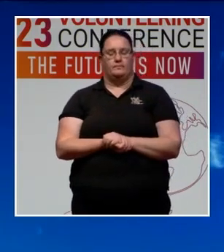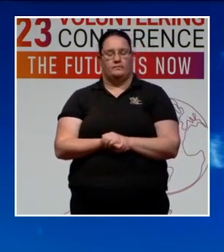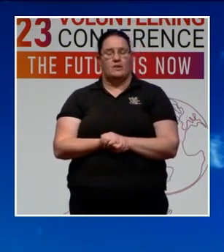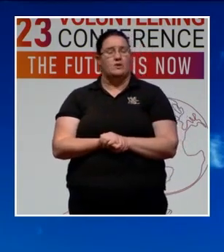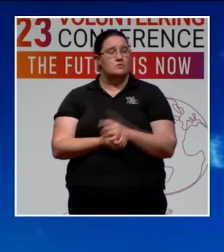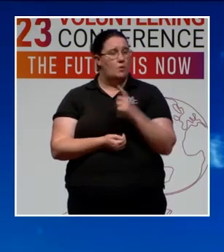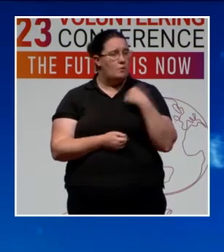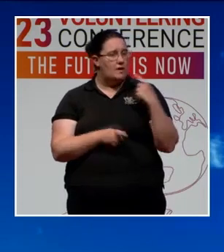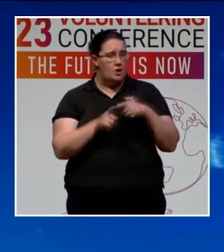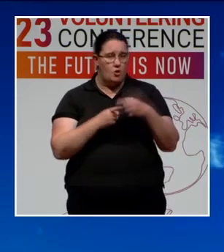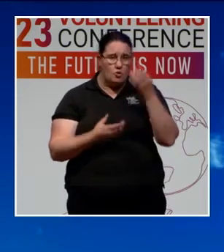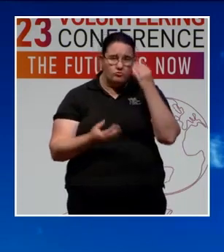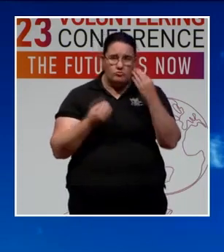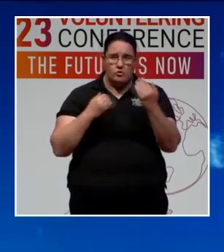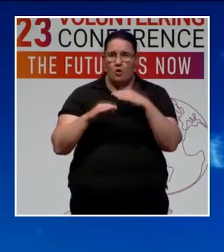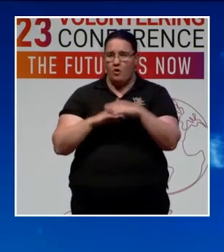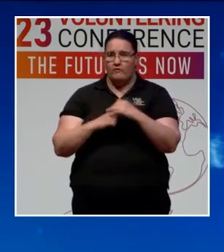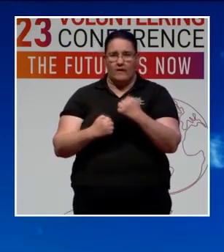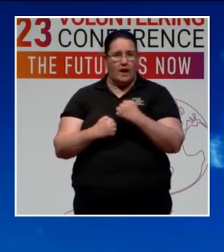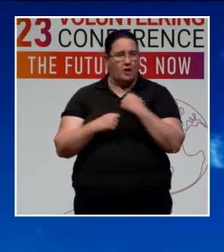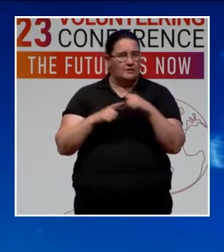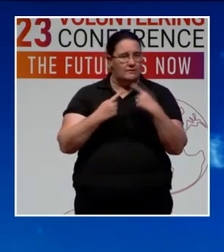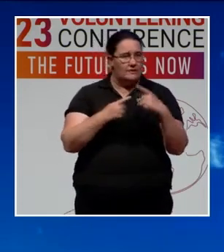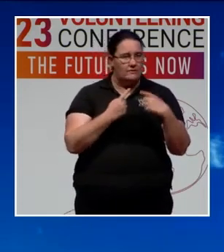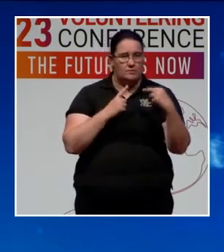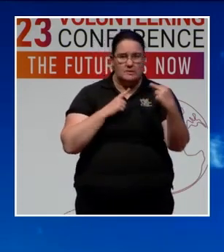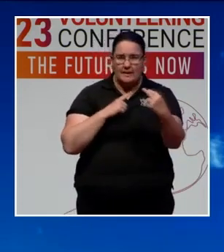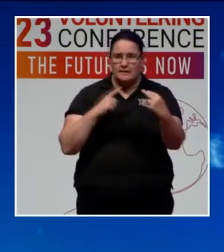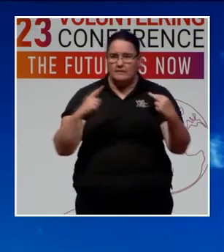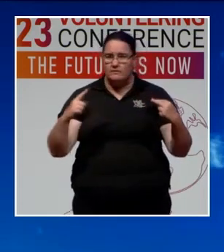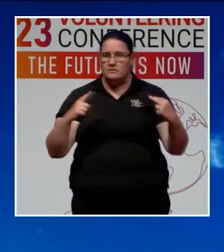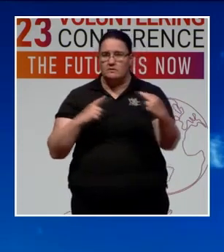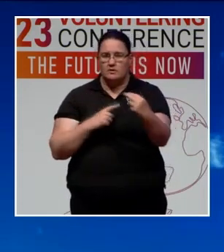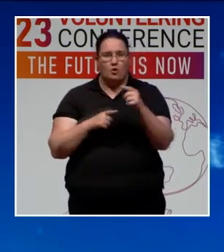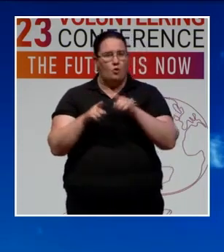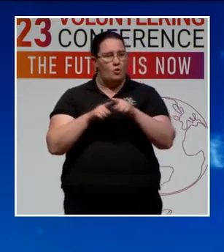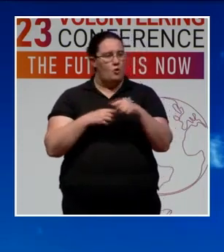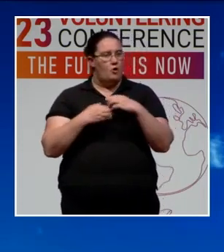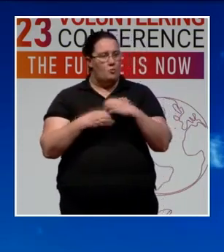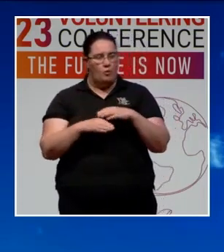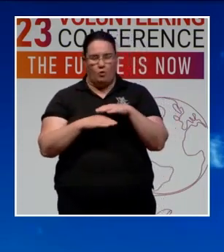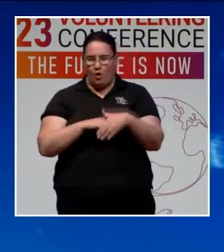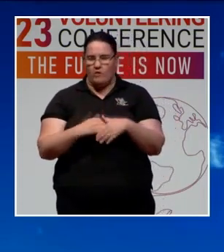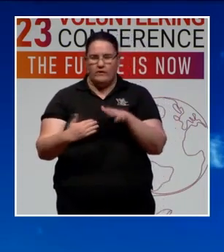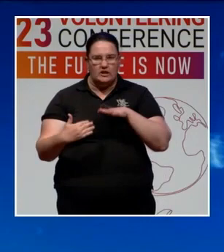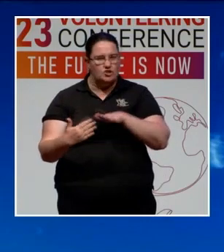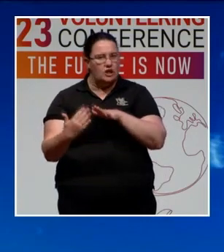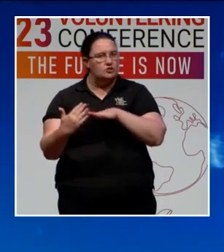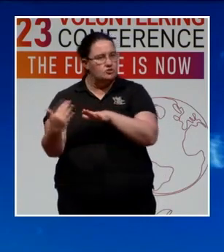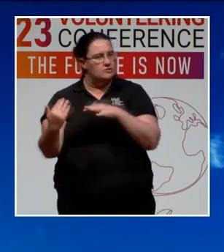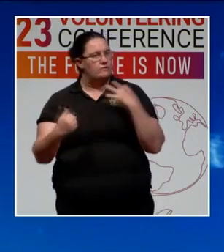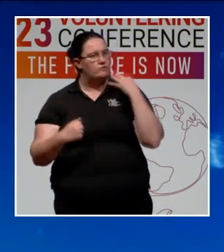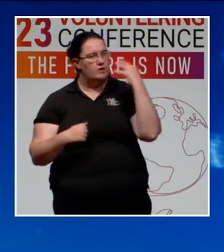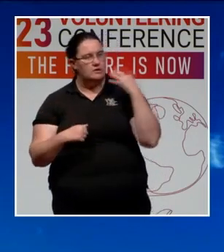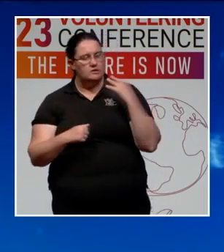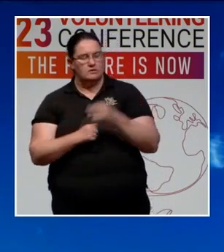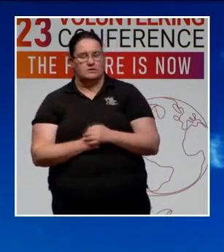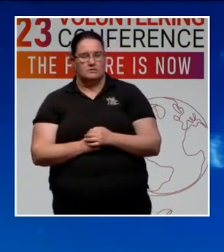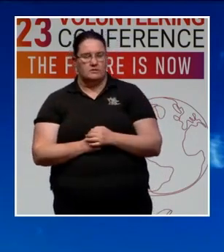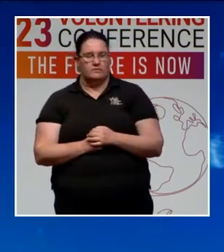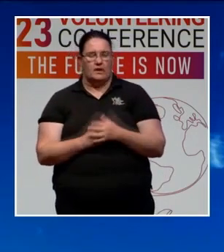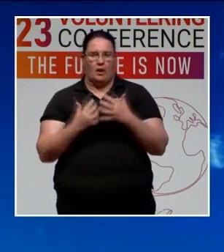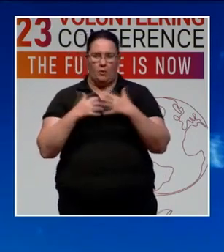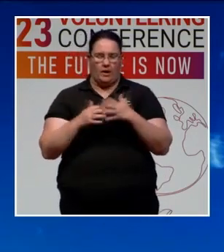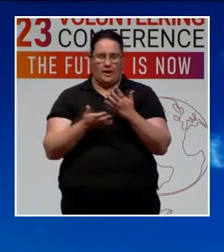learning from our different perspectives, from the unique challenges we encounter, and the innovative ways we've developed to